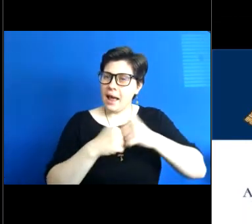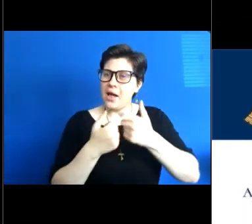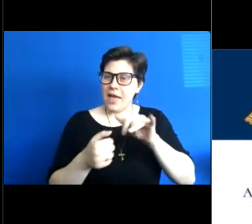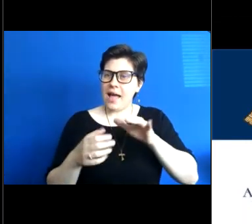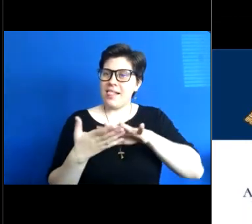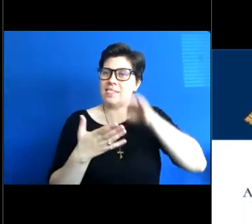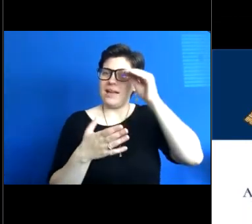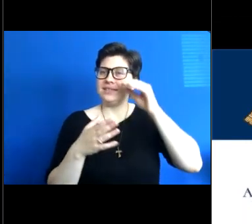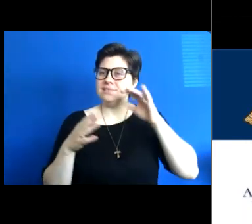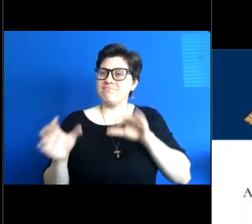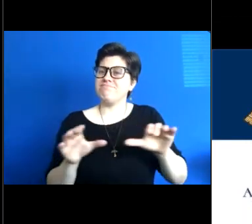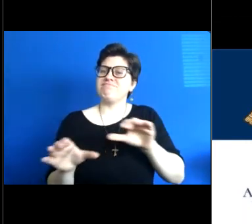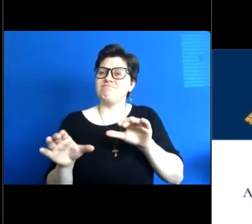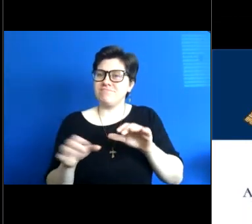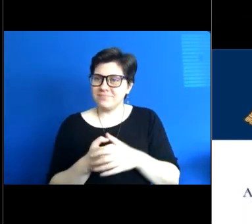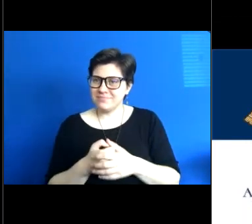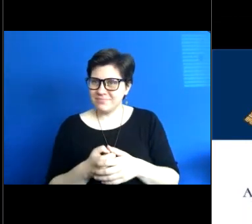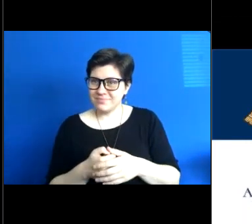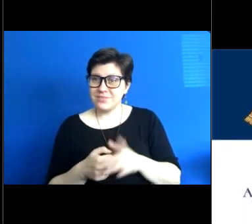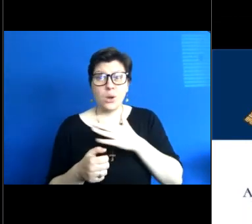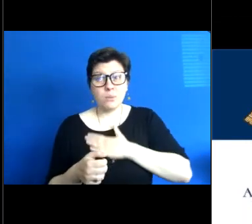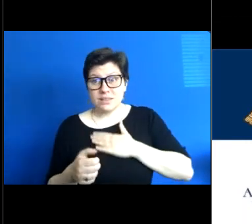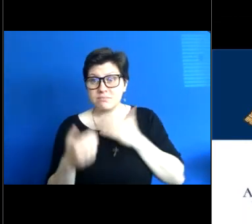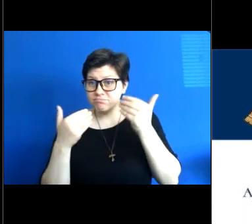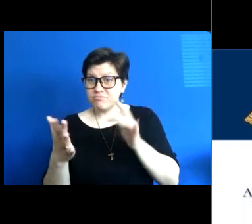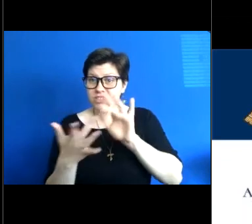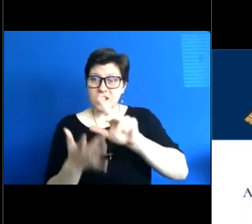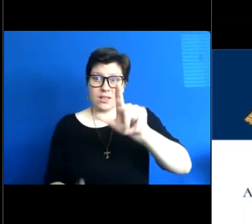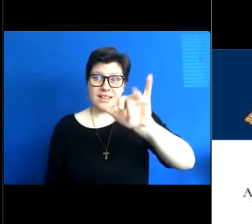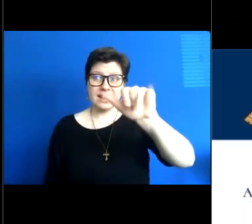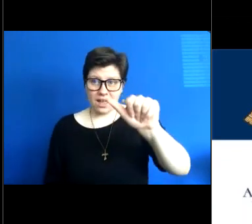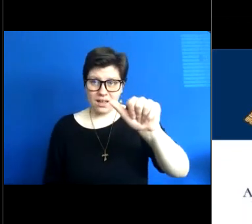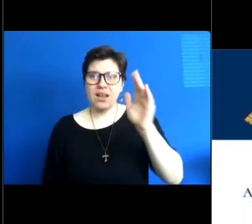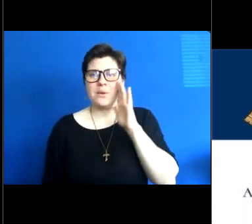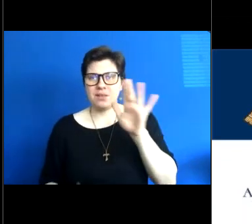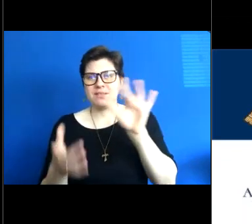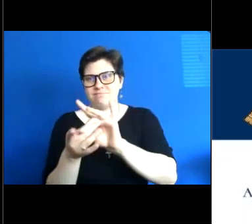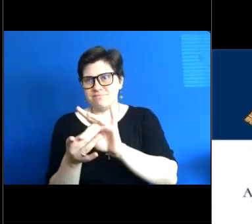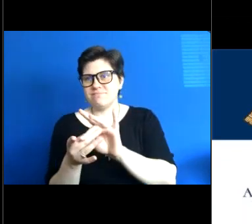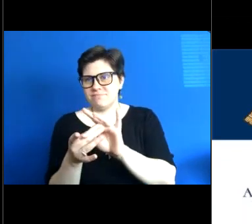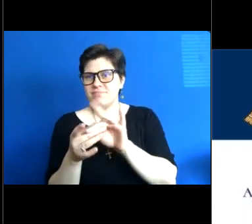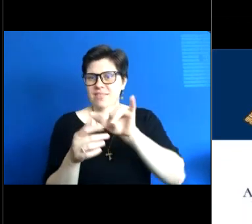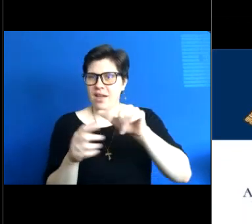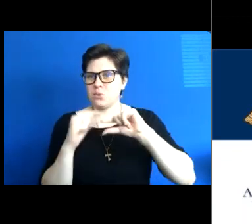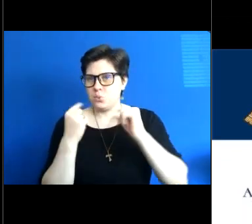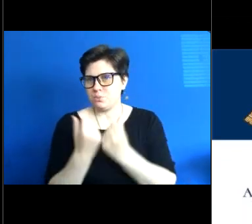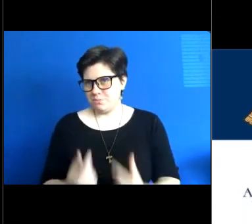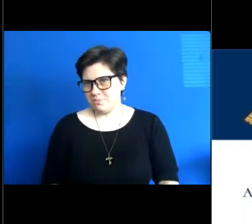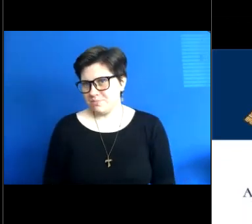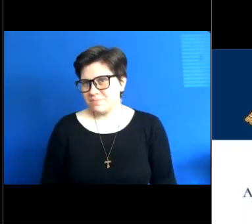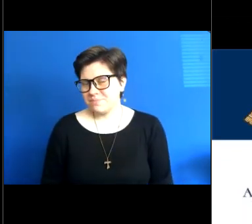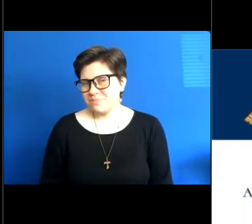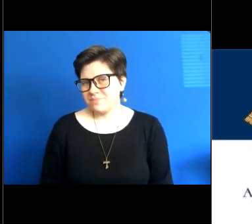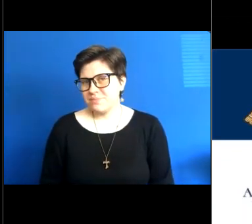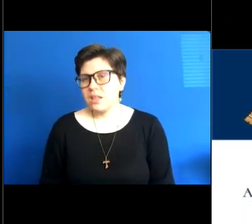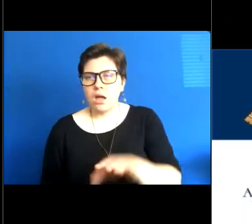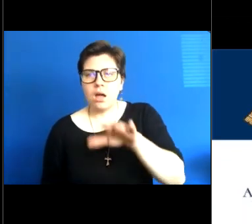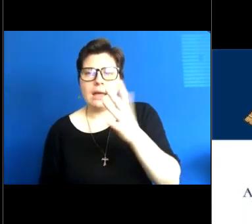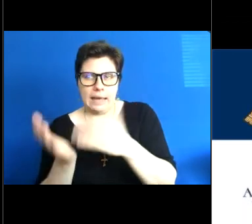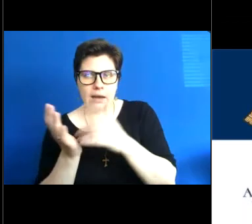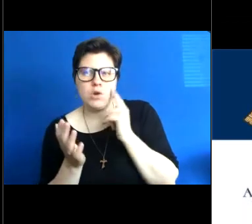So please reach out to Lilia and we will help connect you with that group. Again, for